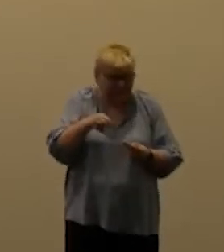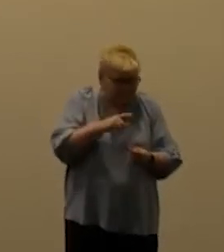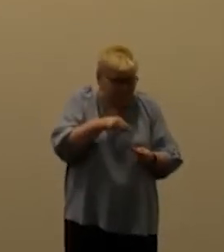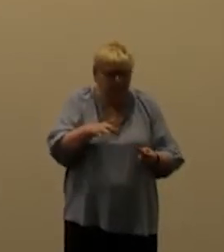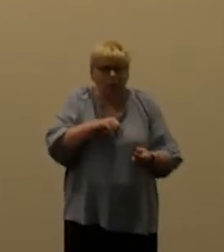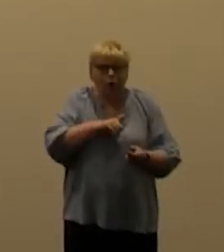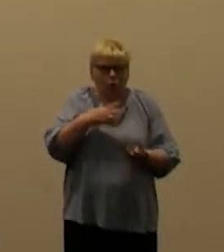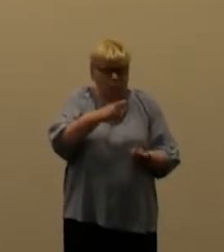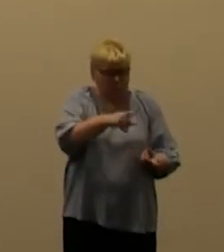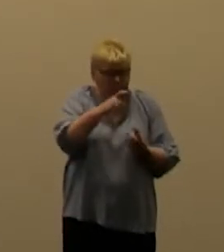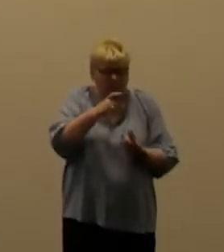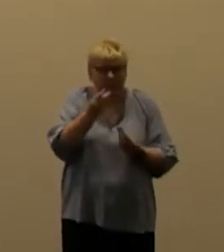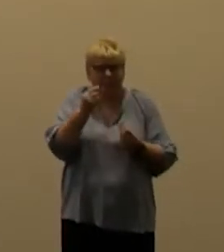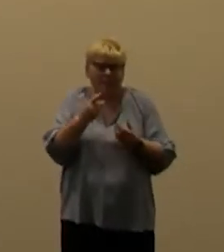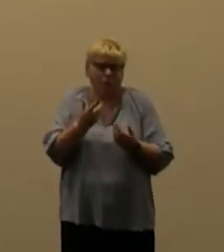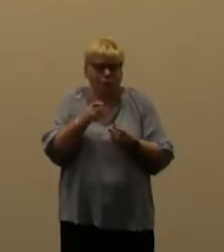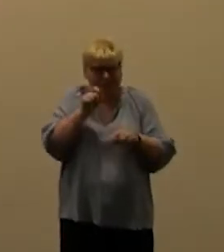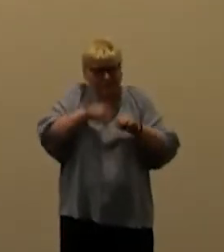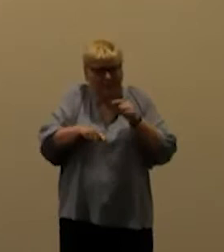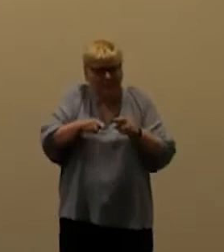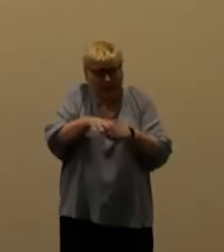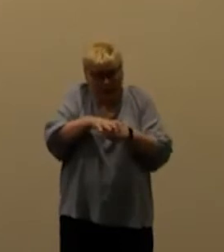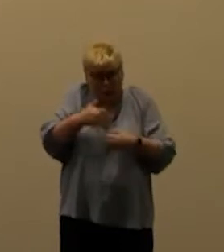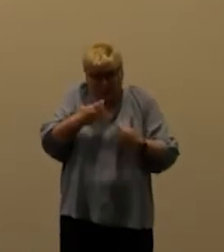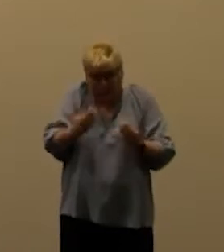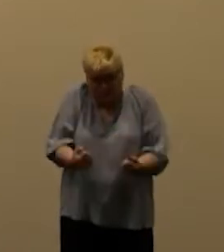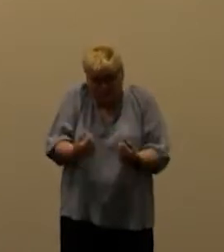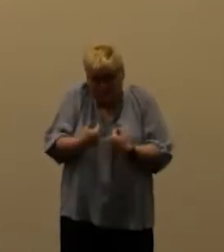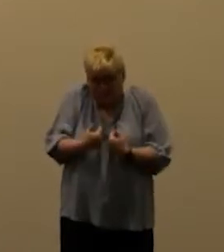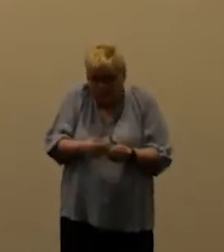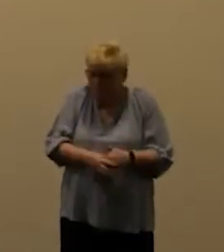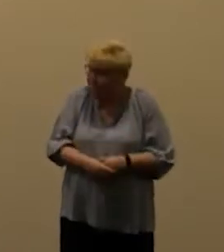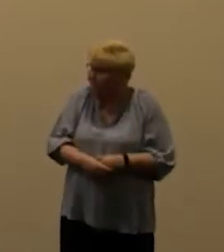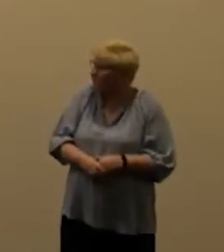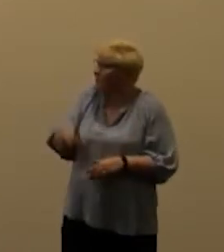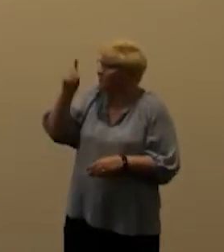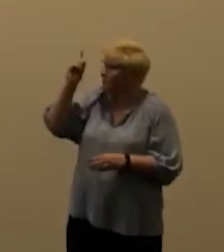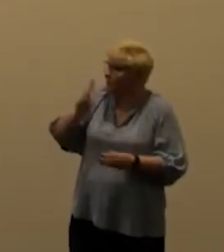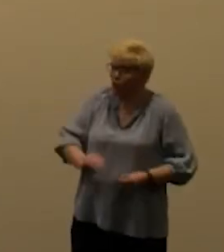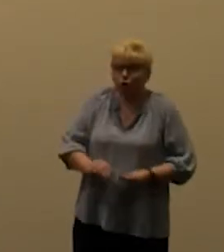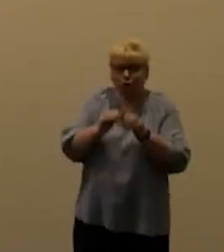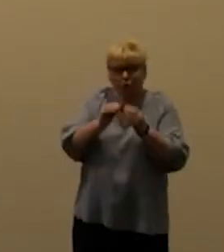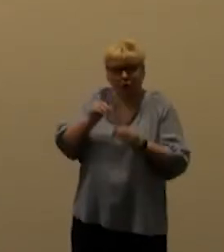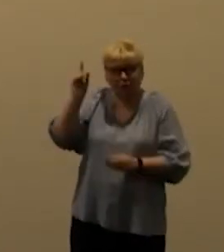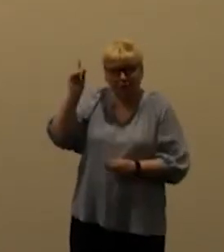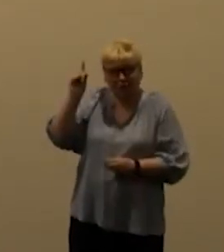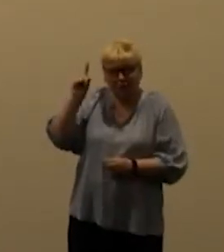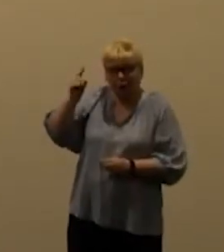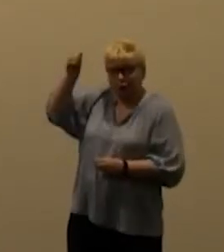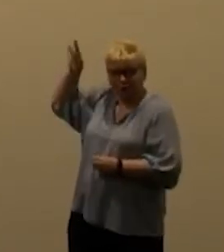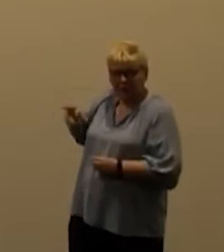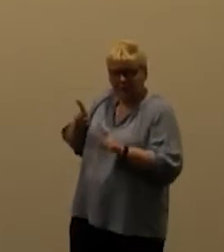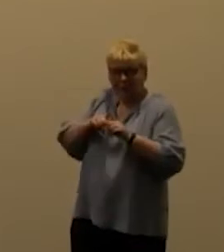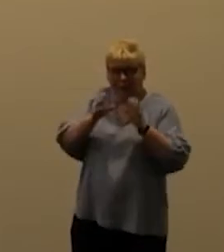Azure AD config for a tenant that I have. And you can see this is the one that it generates for me. So it comes up with some lovely text